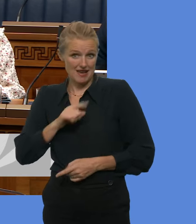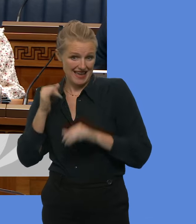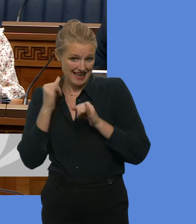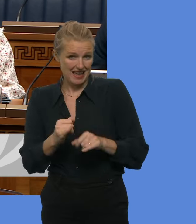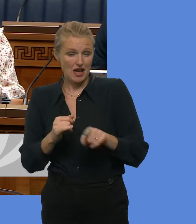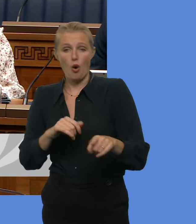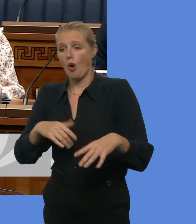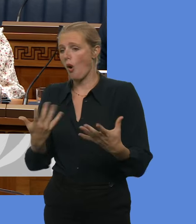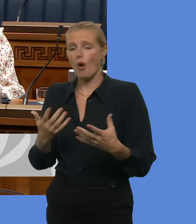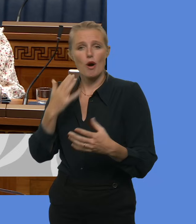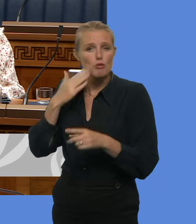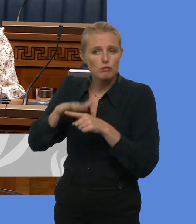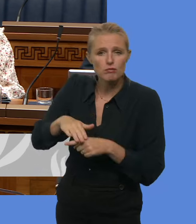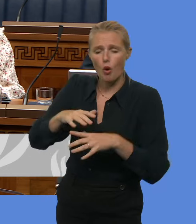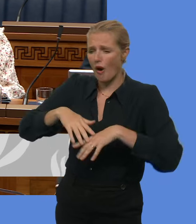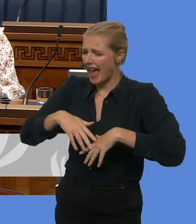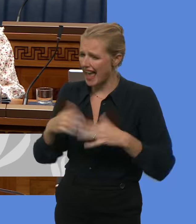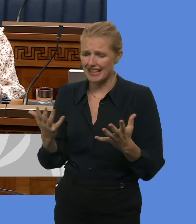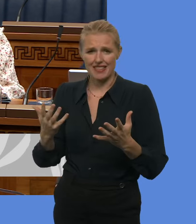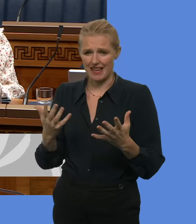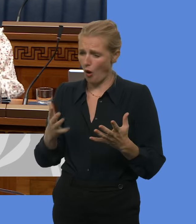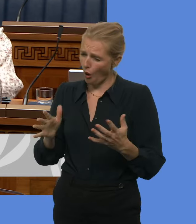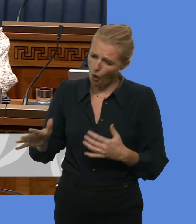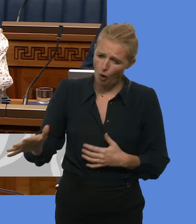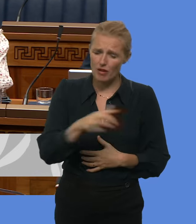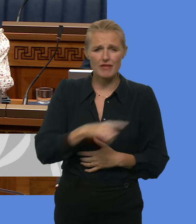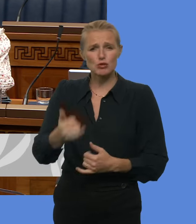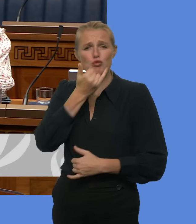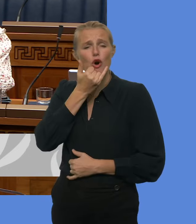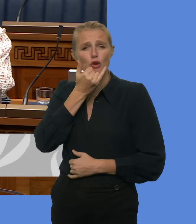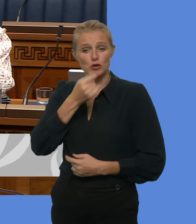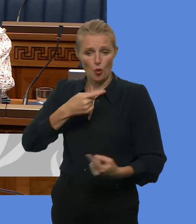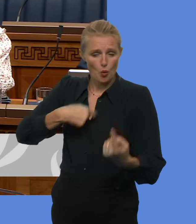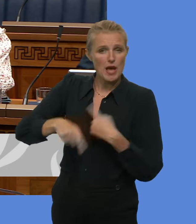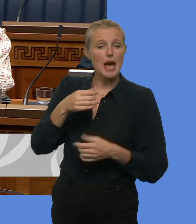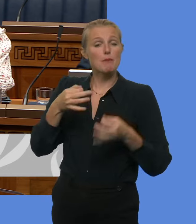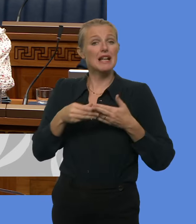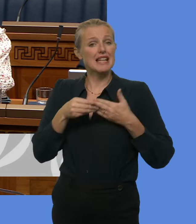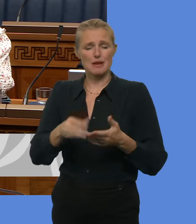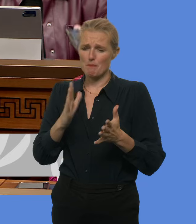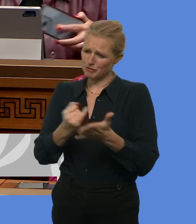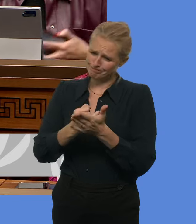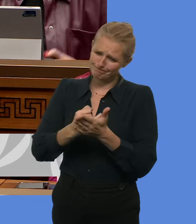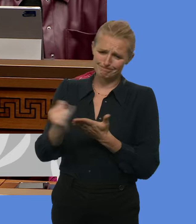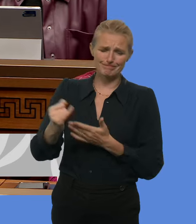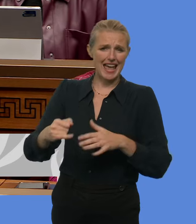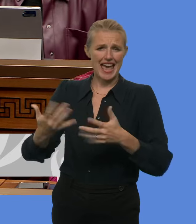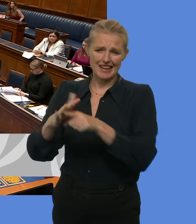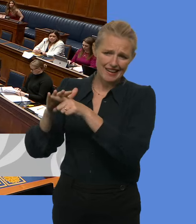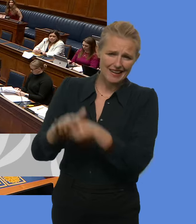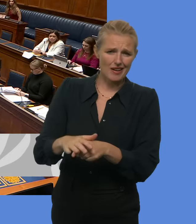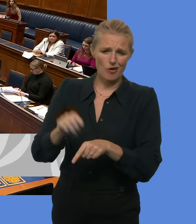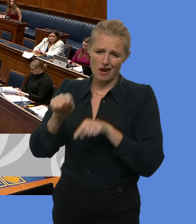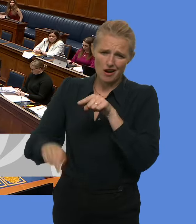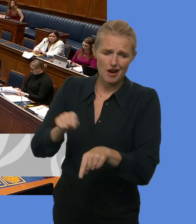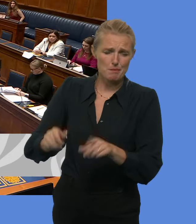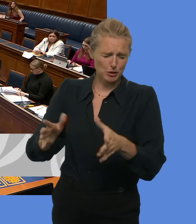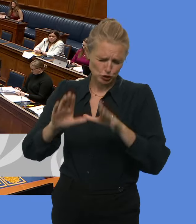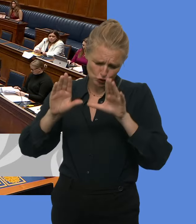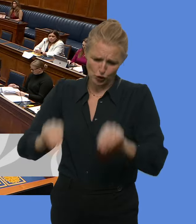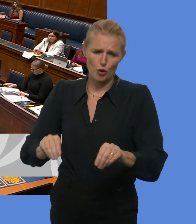wrong, and we should stand strongly united as political leaders and political representatives against that. Call Brian